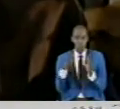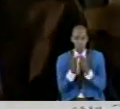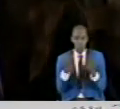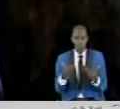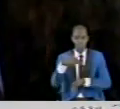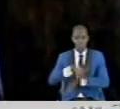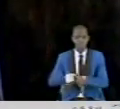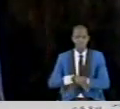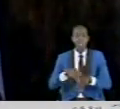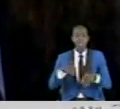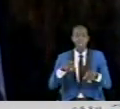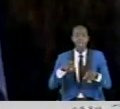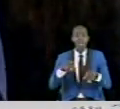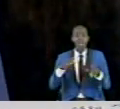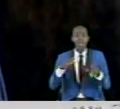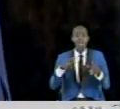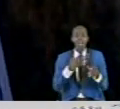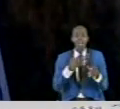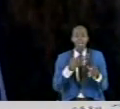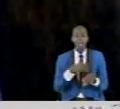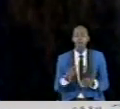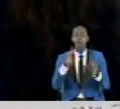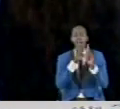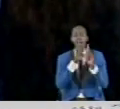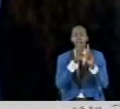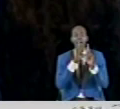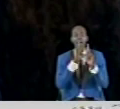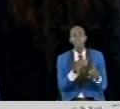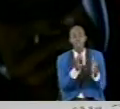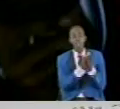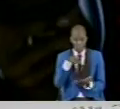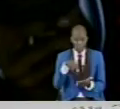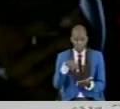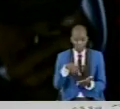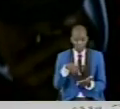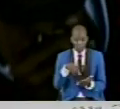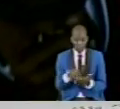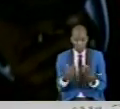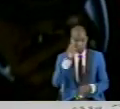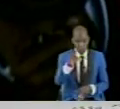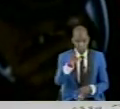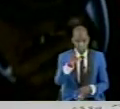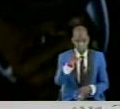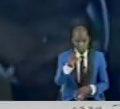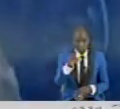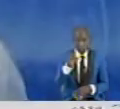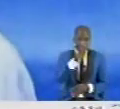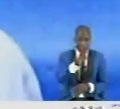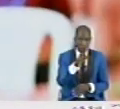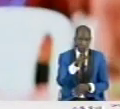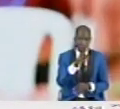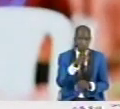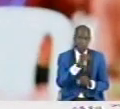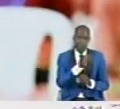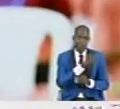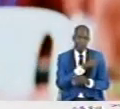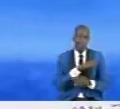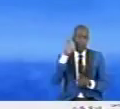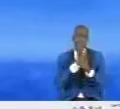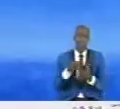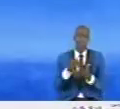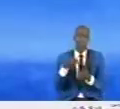answered that prayer this prayer for you the Lord will answer